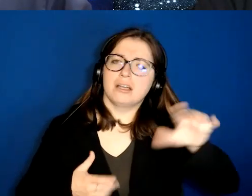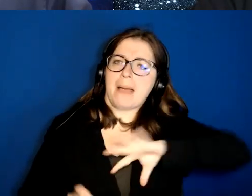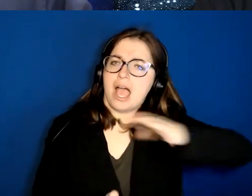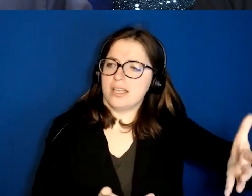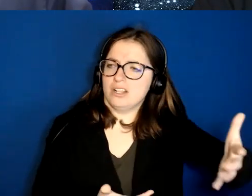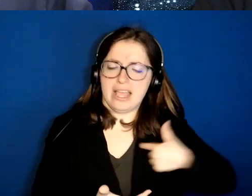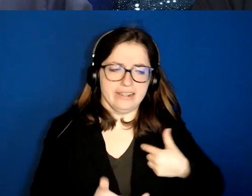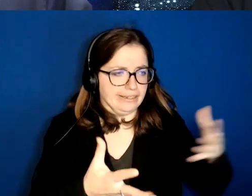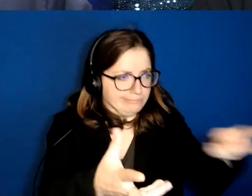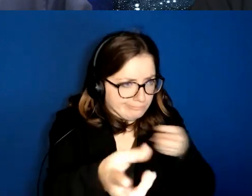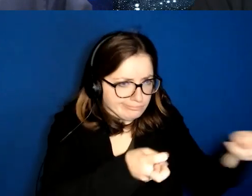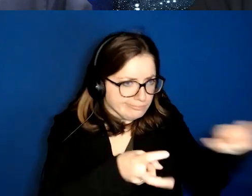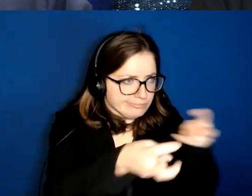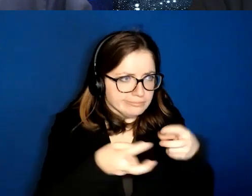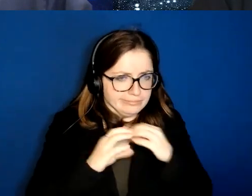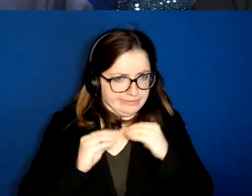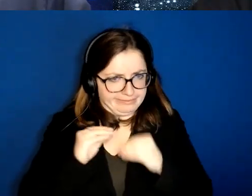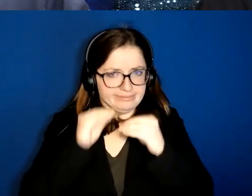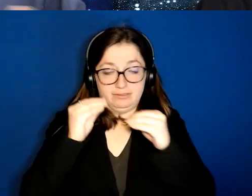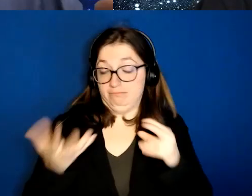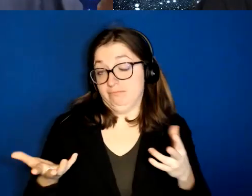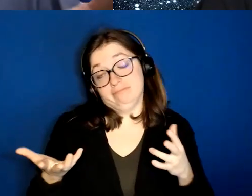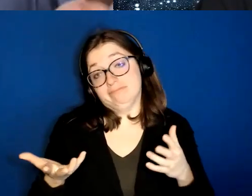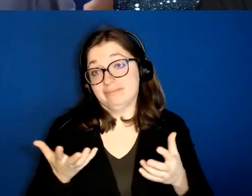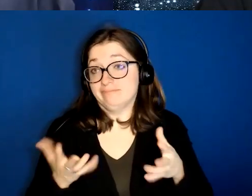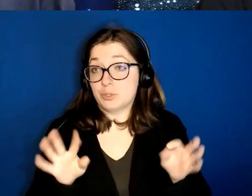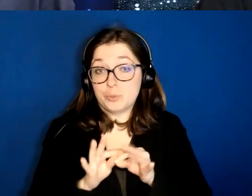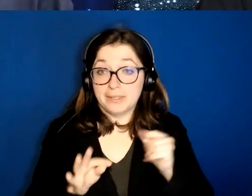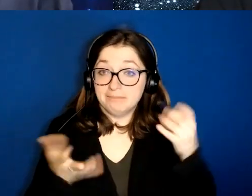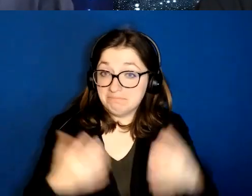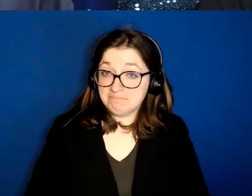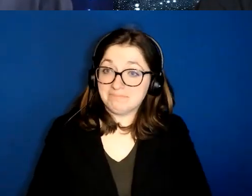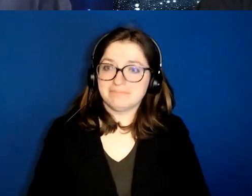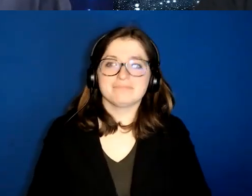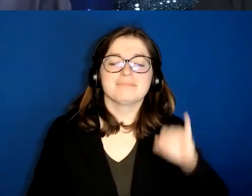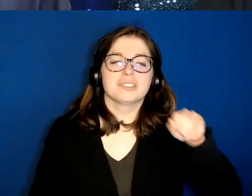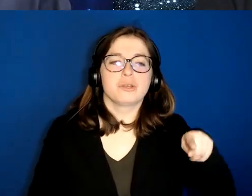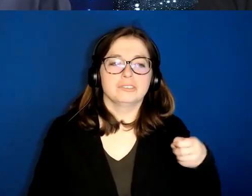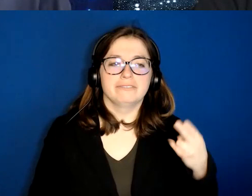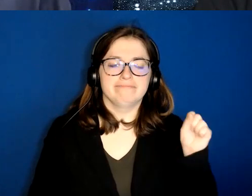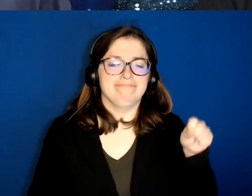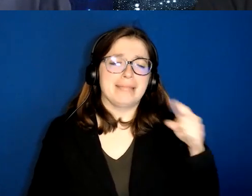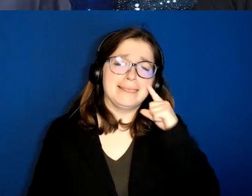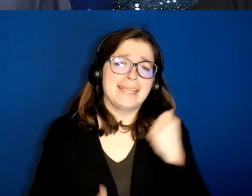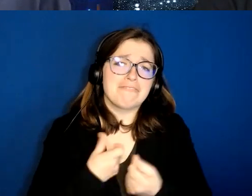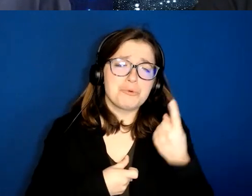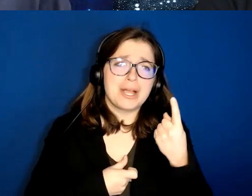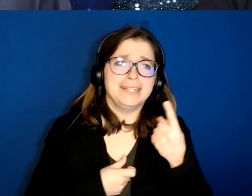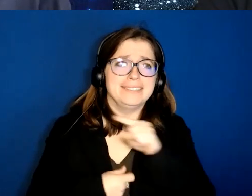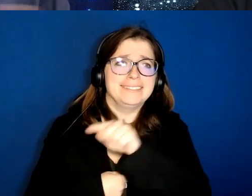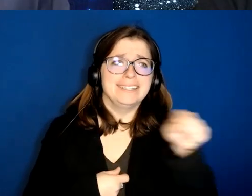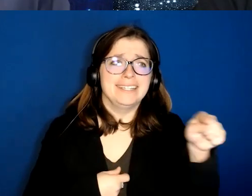didn't know that was a useful skill I was developing. Yeah, I think everybody who is